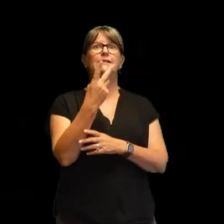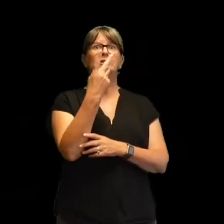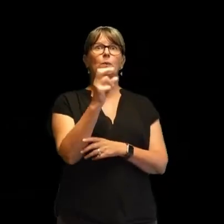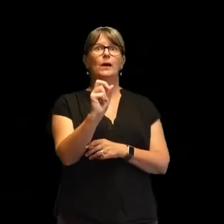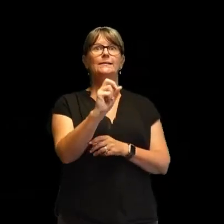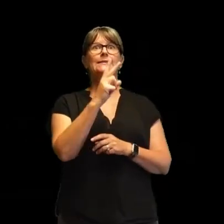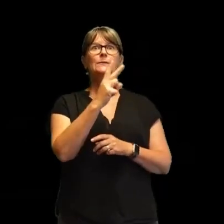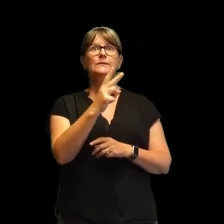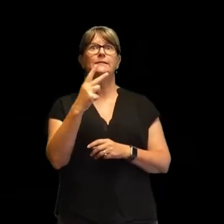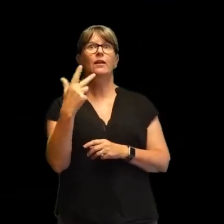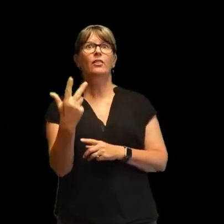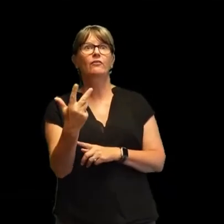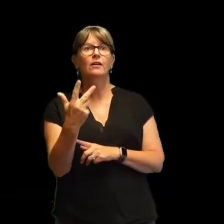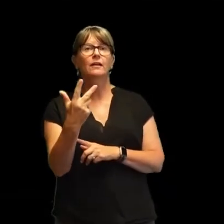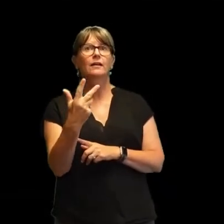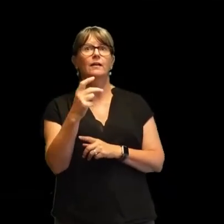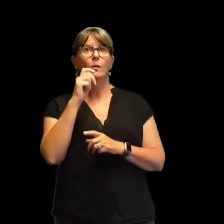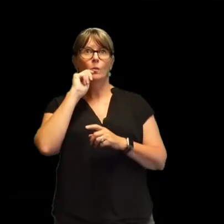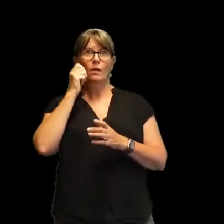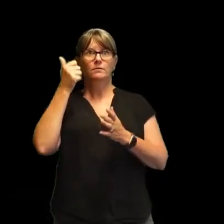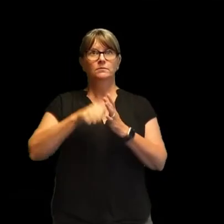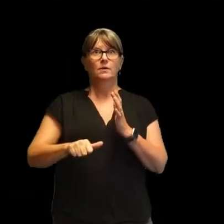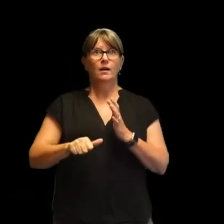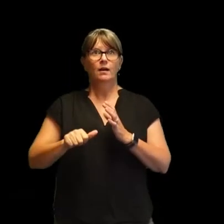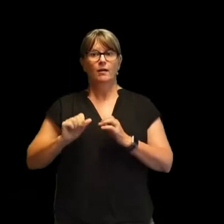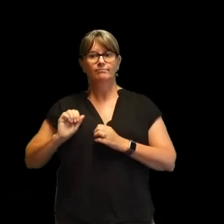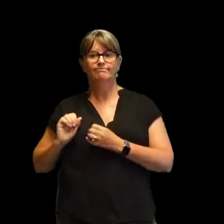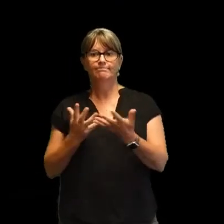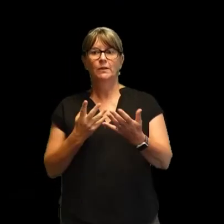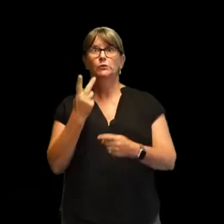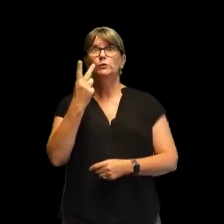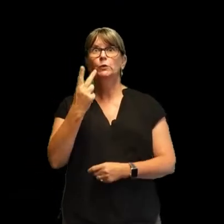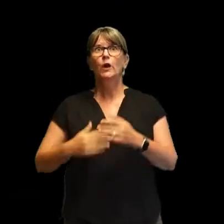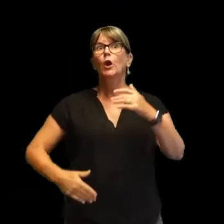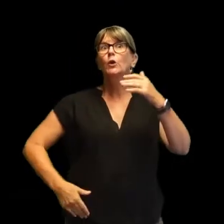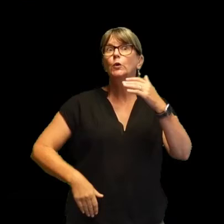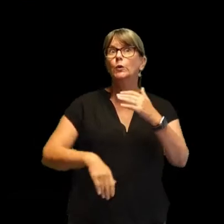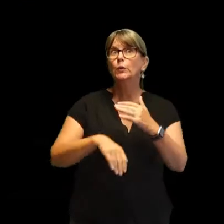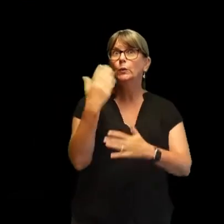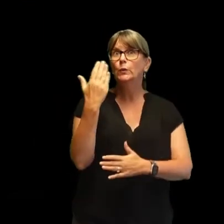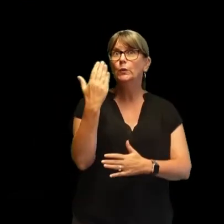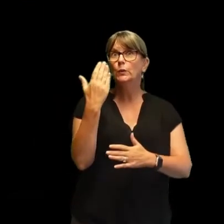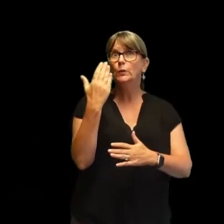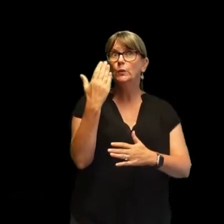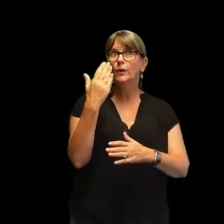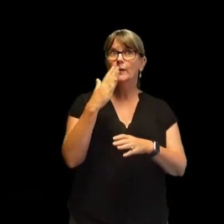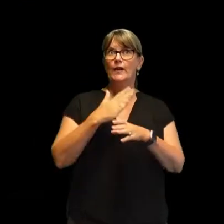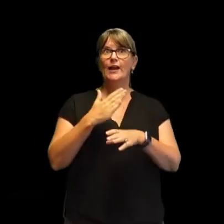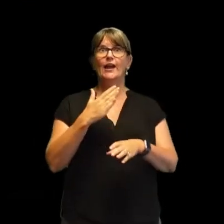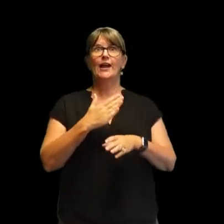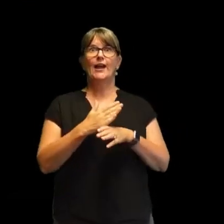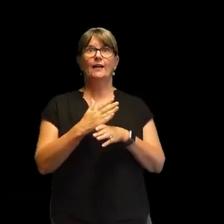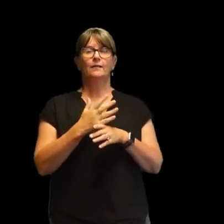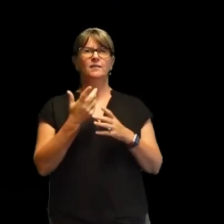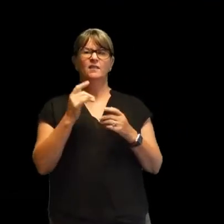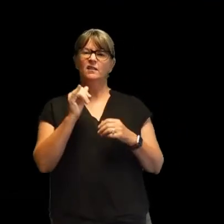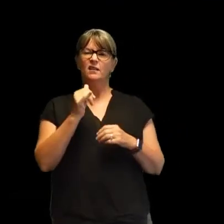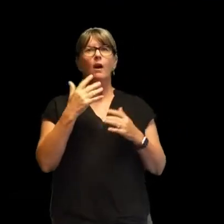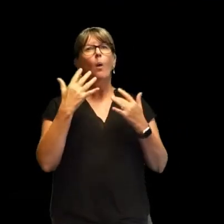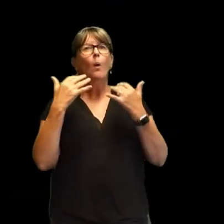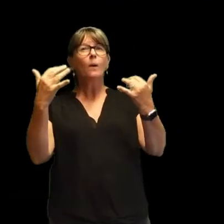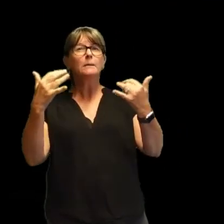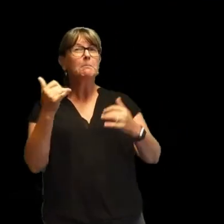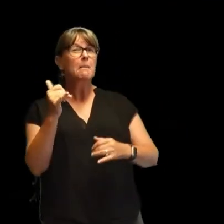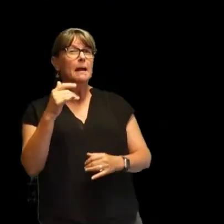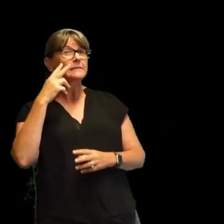Next up, in spring 23, we're presenting a brand new double bill of work. Audiences will have seen Tundra